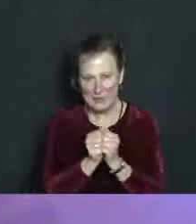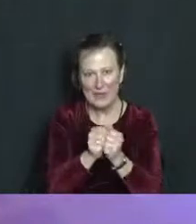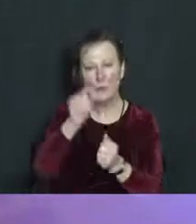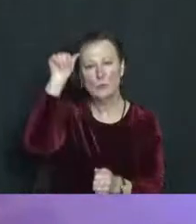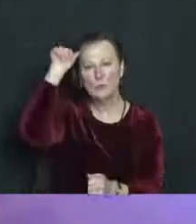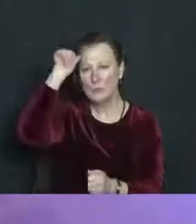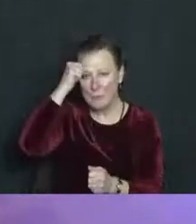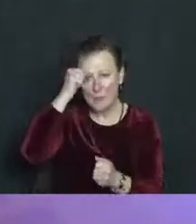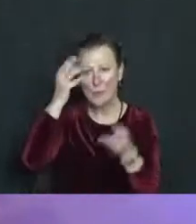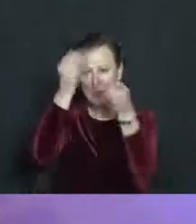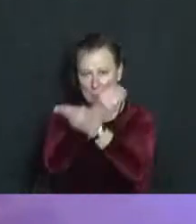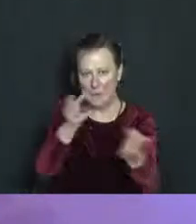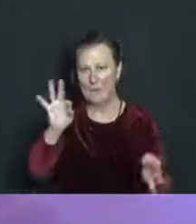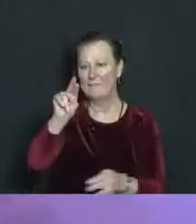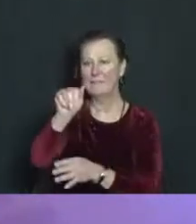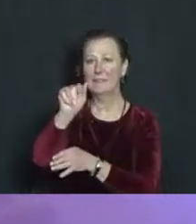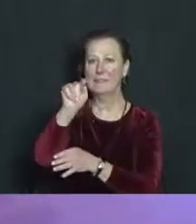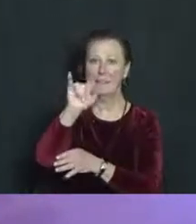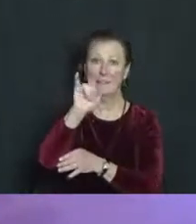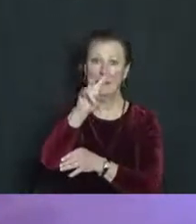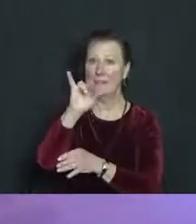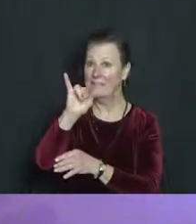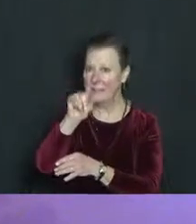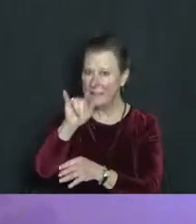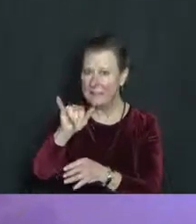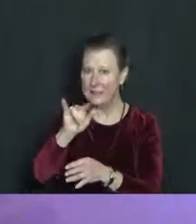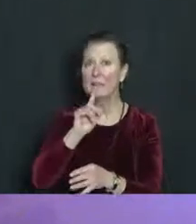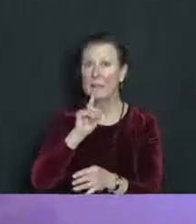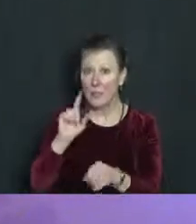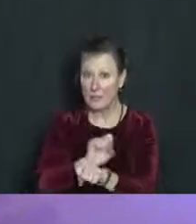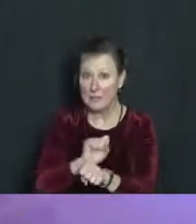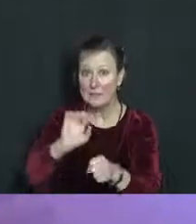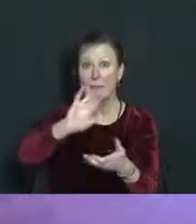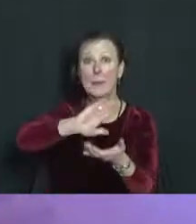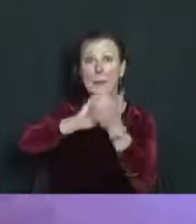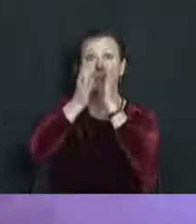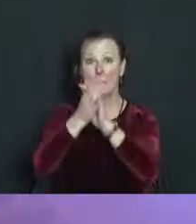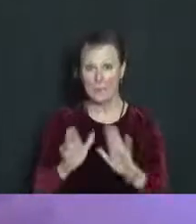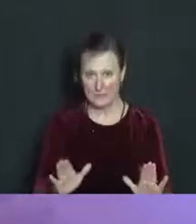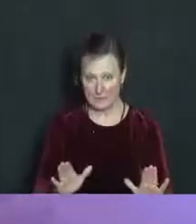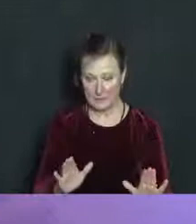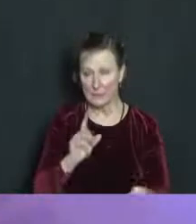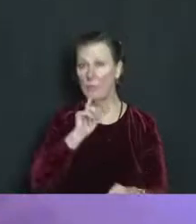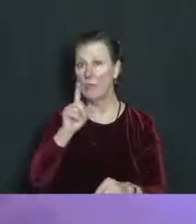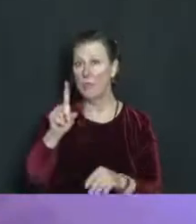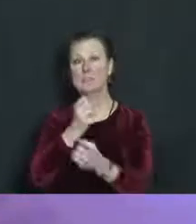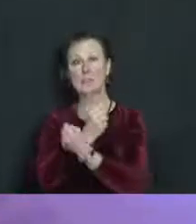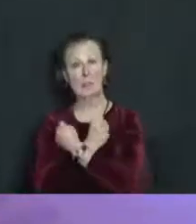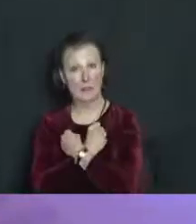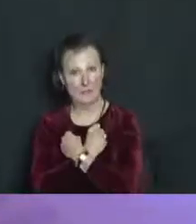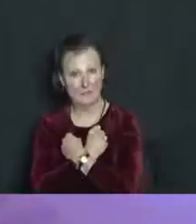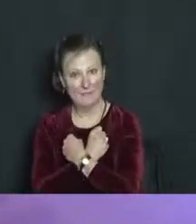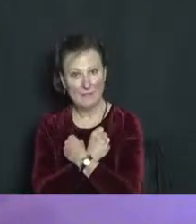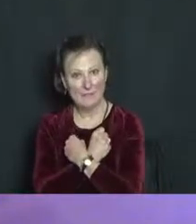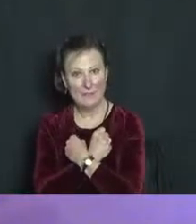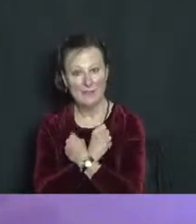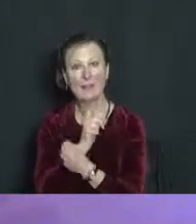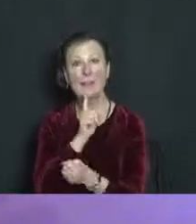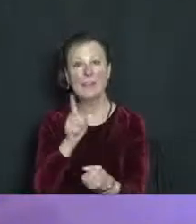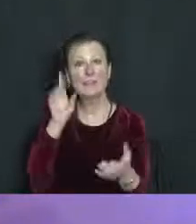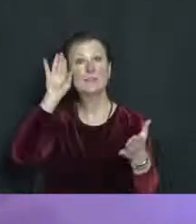the Nativity, that there is peace, there is love, there is